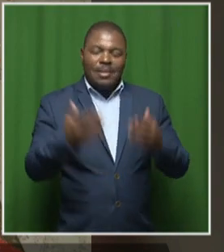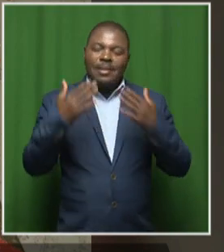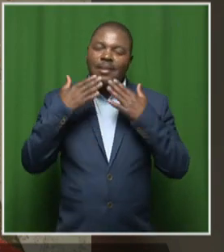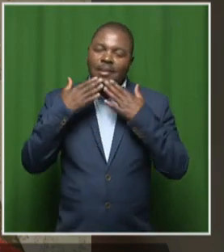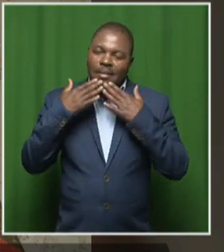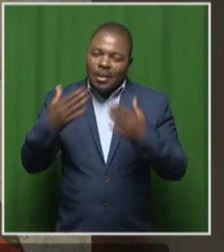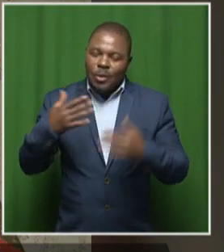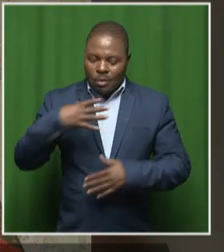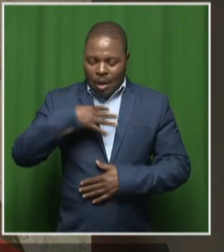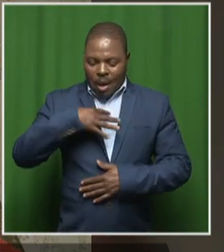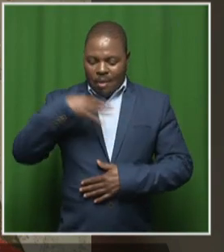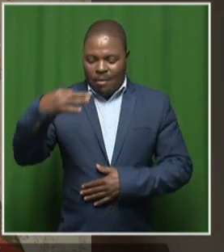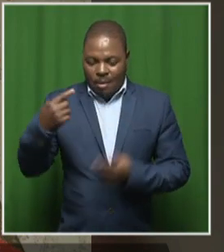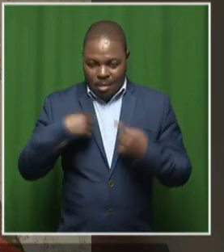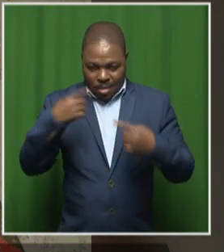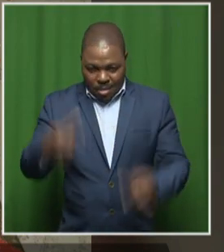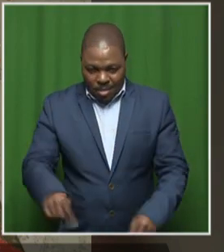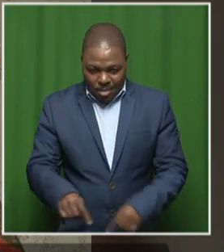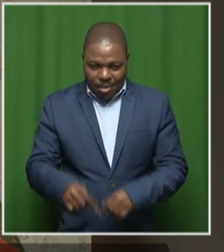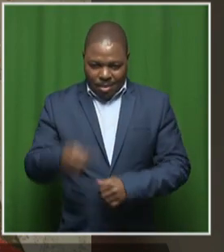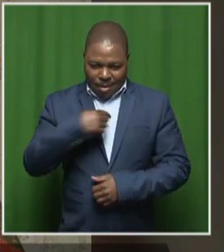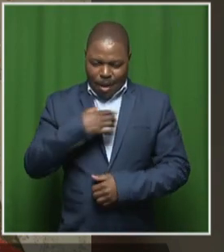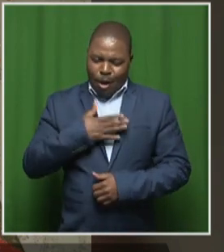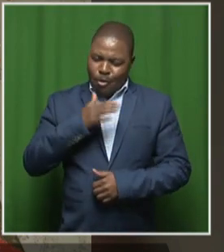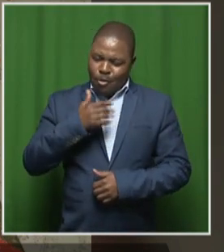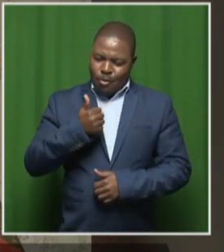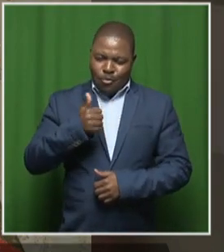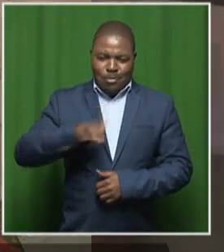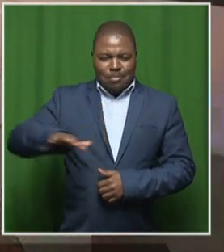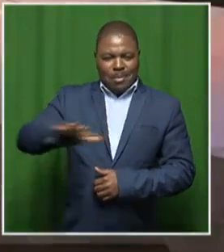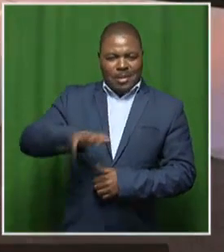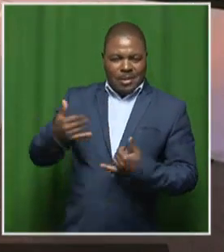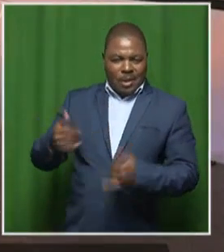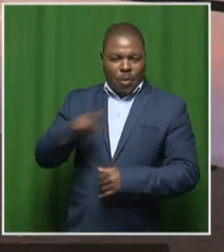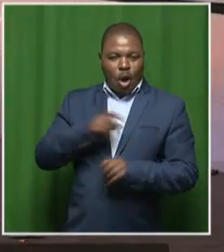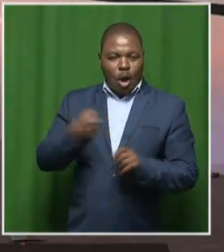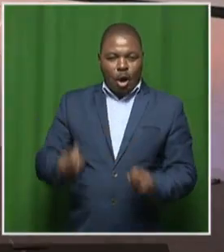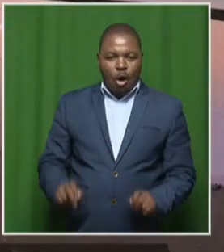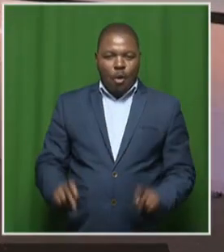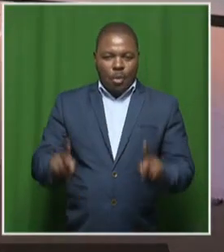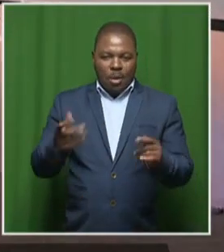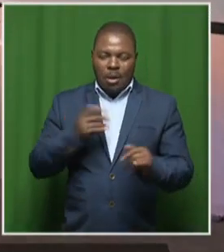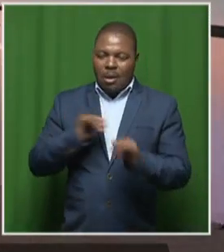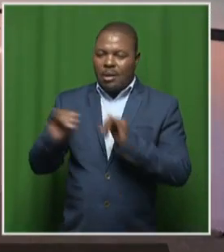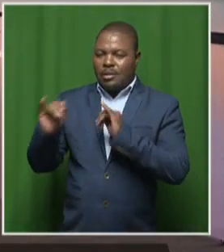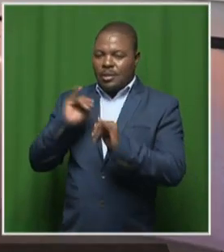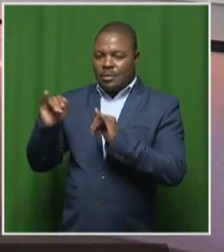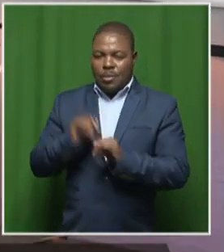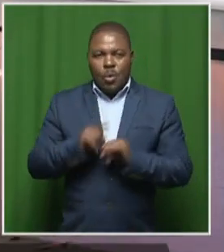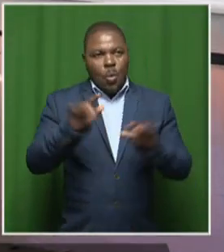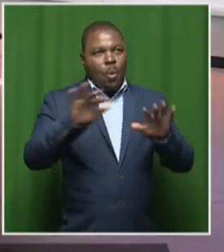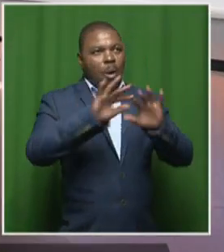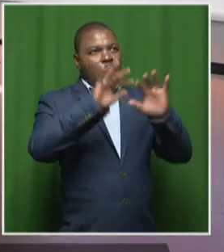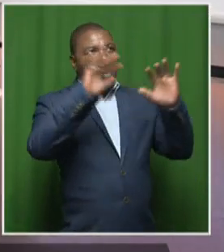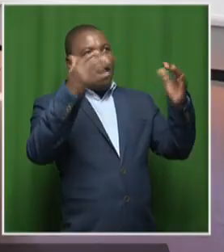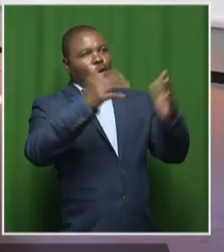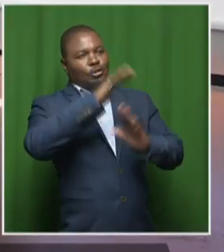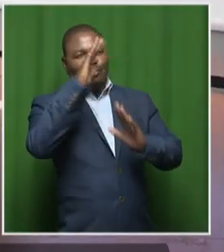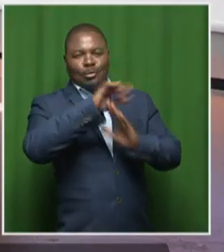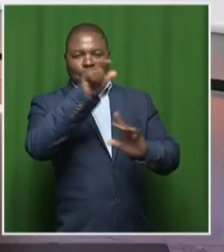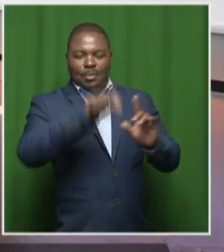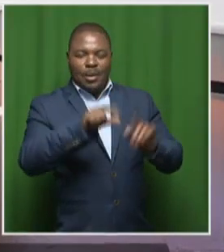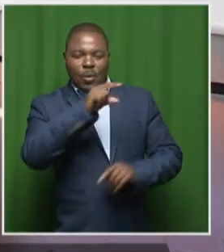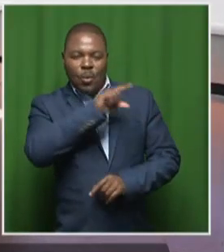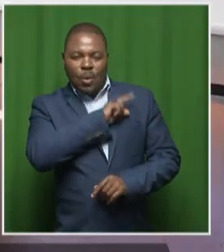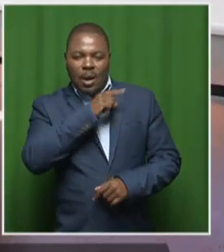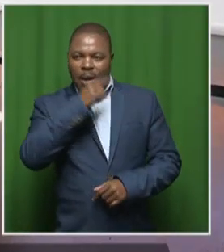for inviting me. I'm actually in a good space having the opportunity to chat to you. I mean, you are the world's greatest. The fact that your